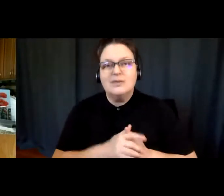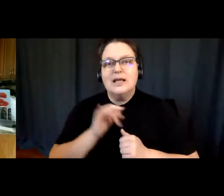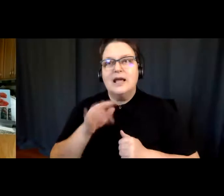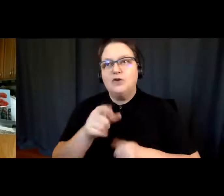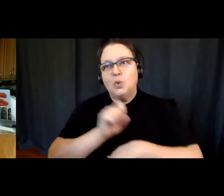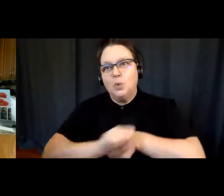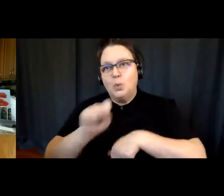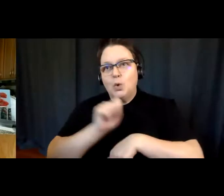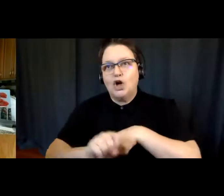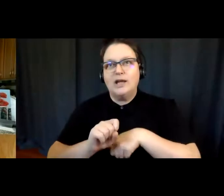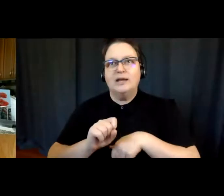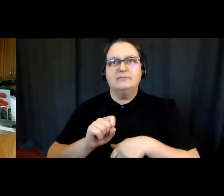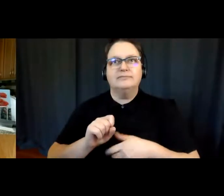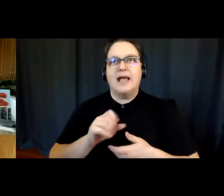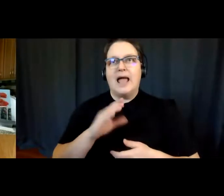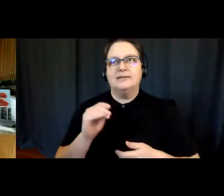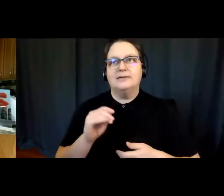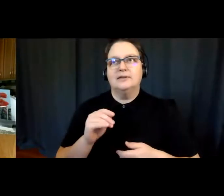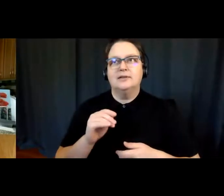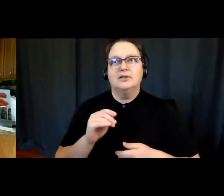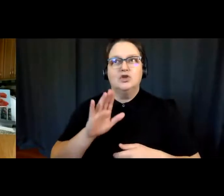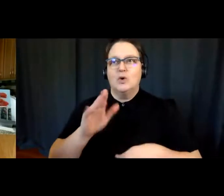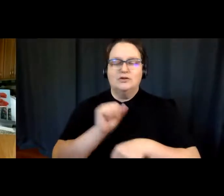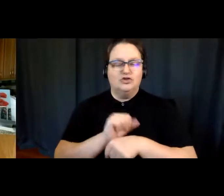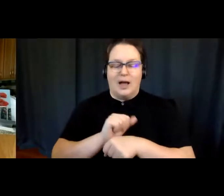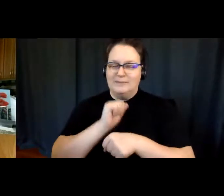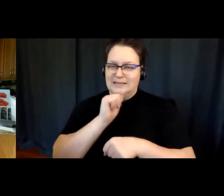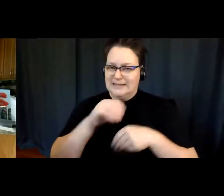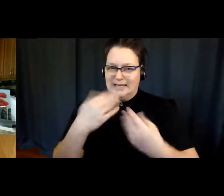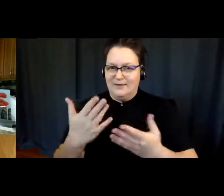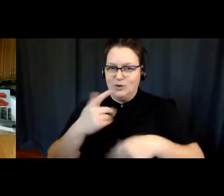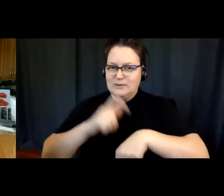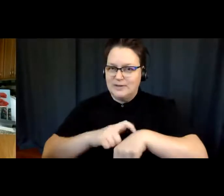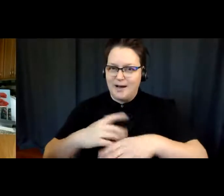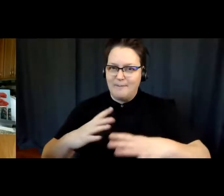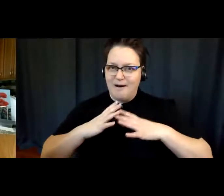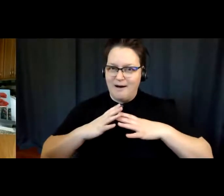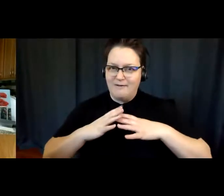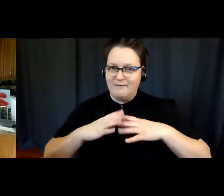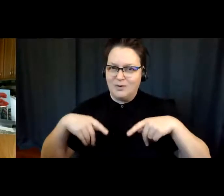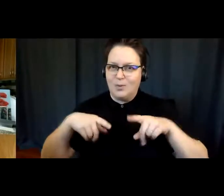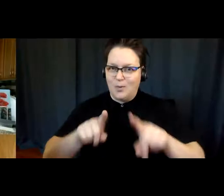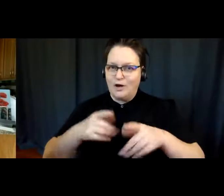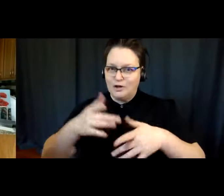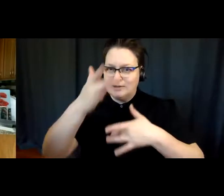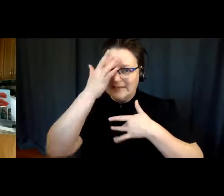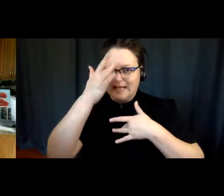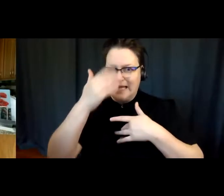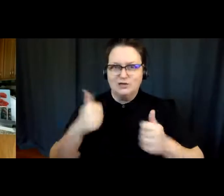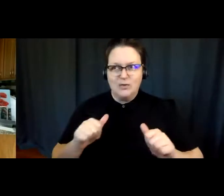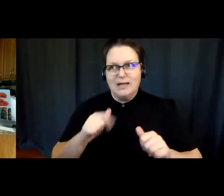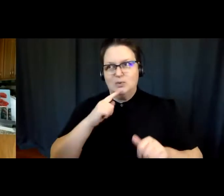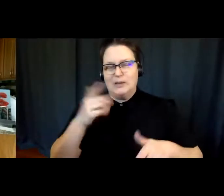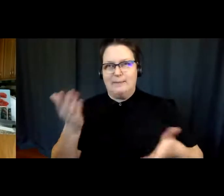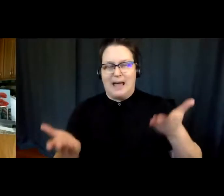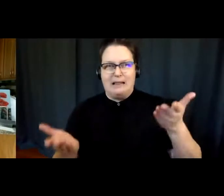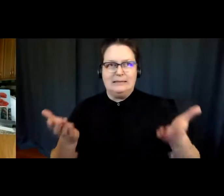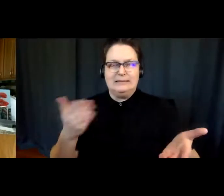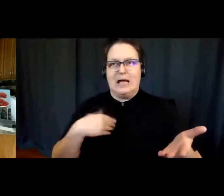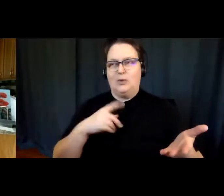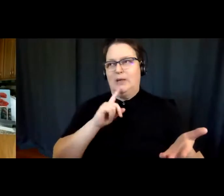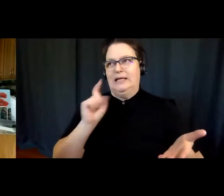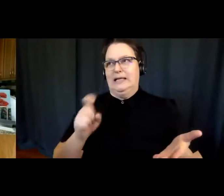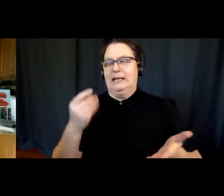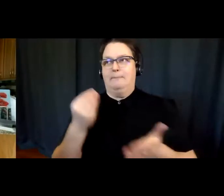sort of job where you don't get time off when you're sick and you're trying to balance, I really need to go to work and you know,